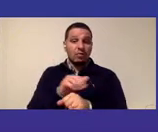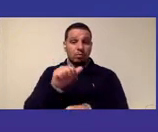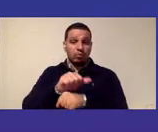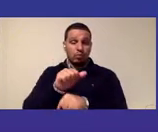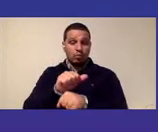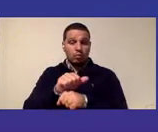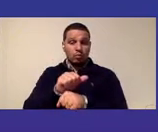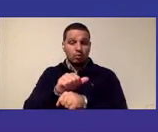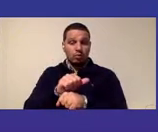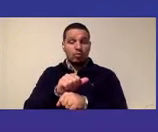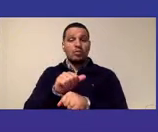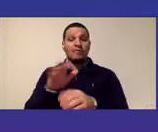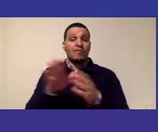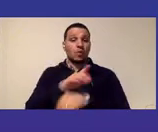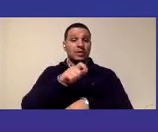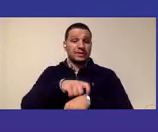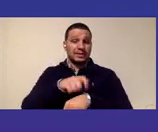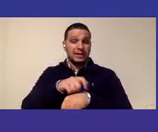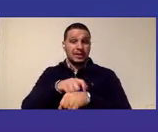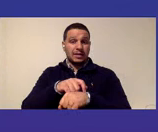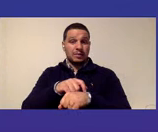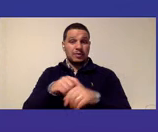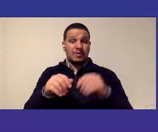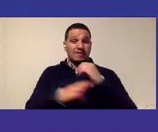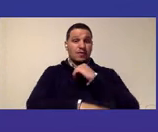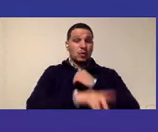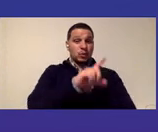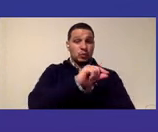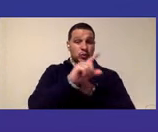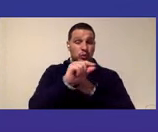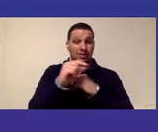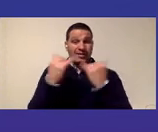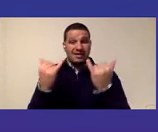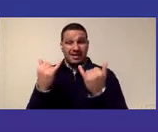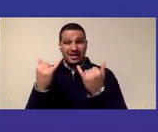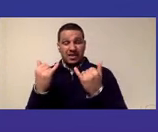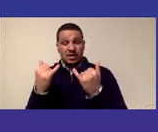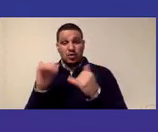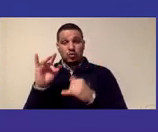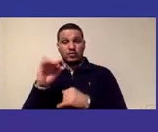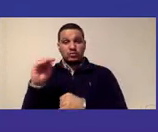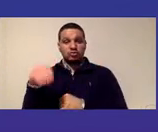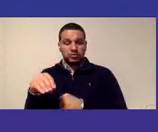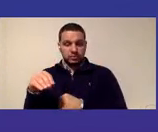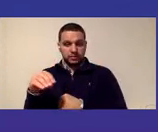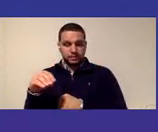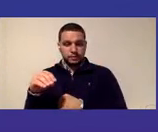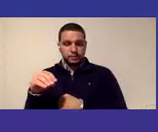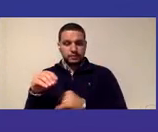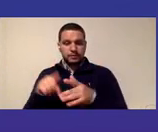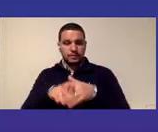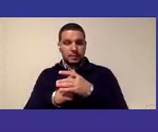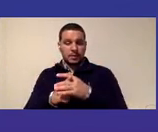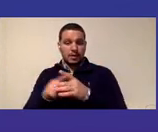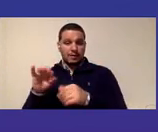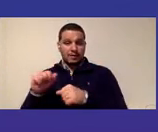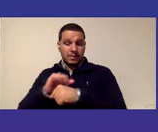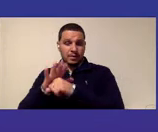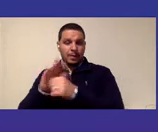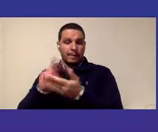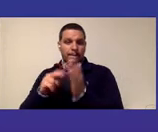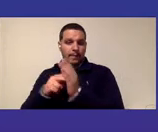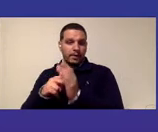were employed full-time in the fall of 2020, as compared to 25% at the beginning of the